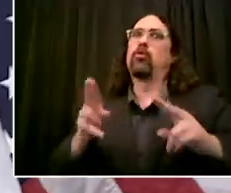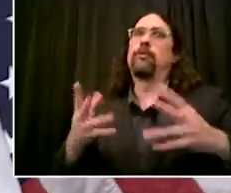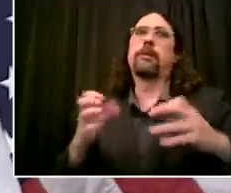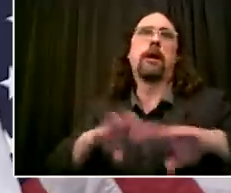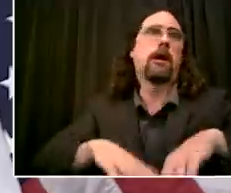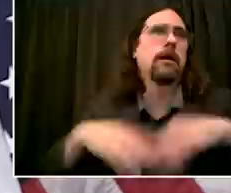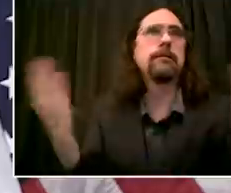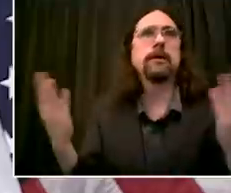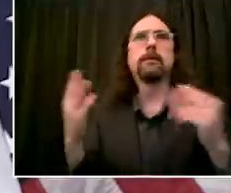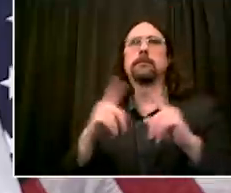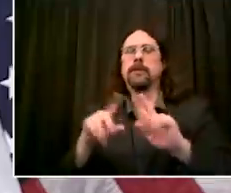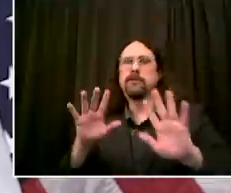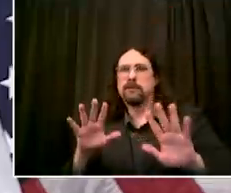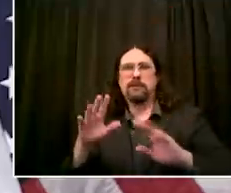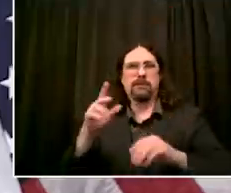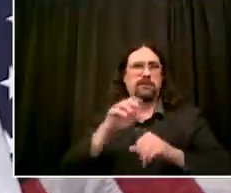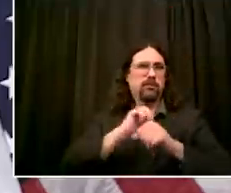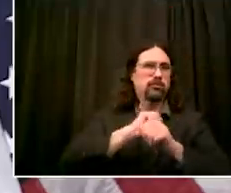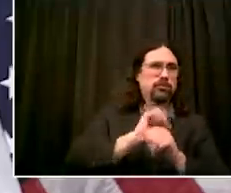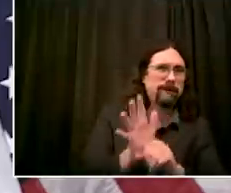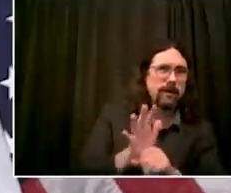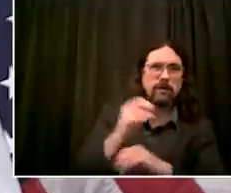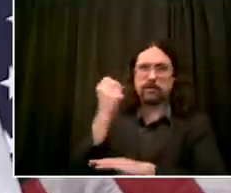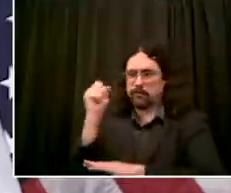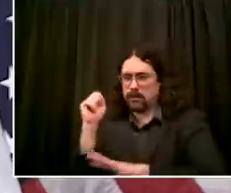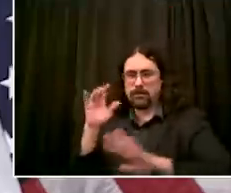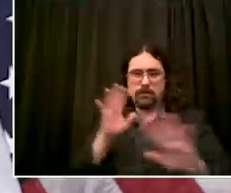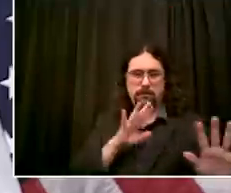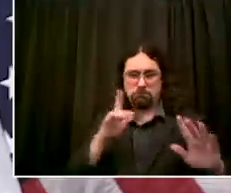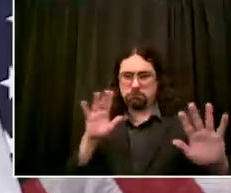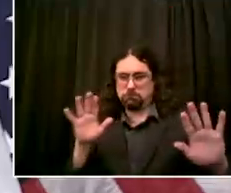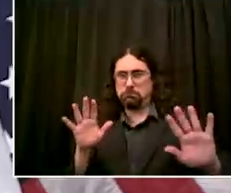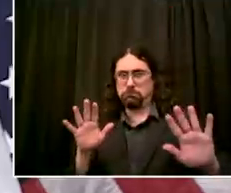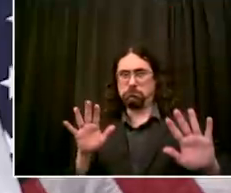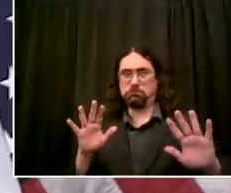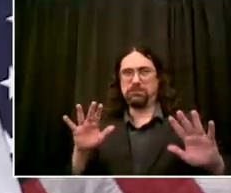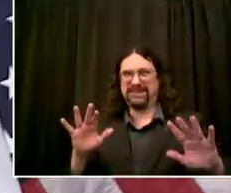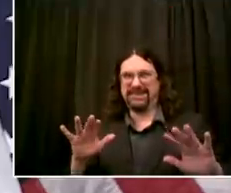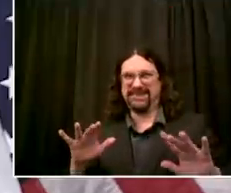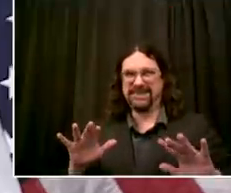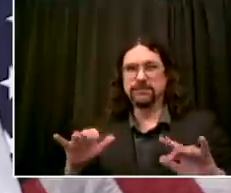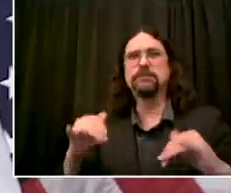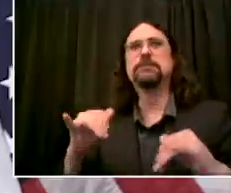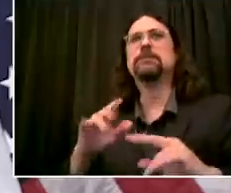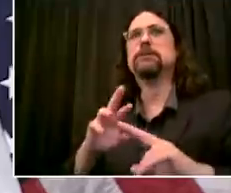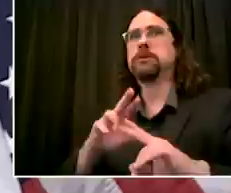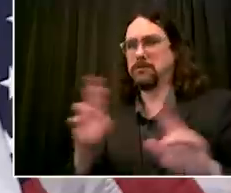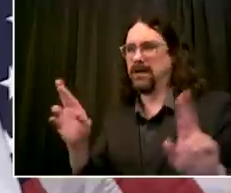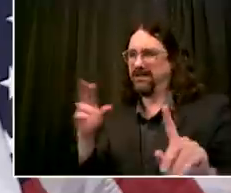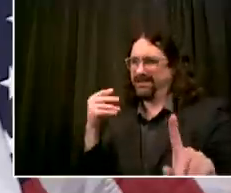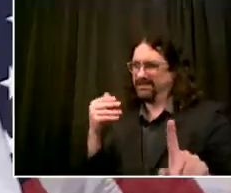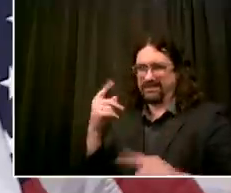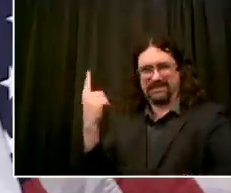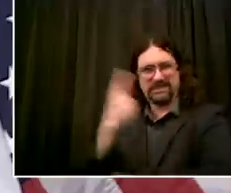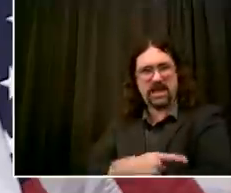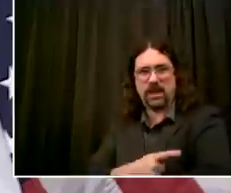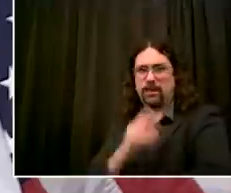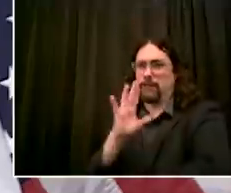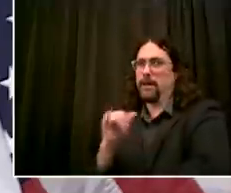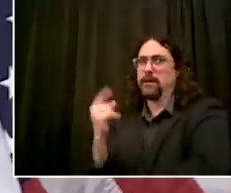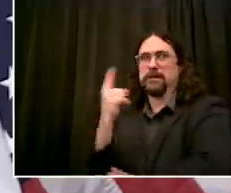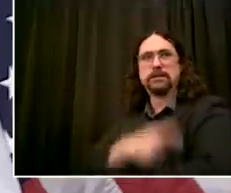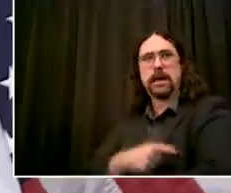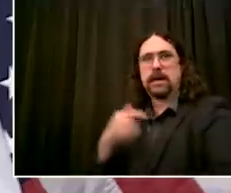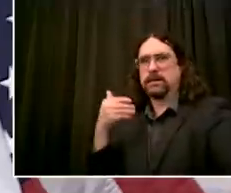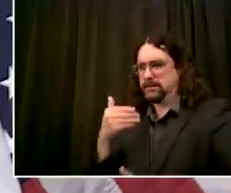now need to turn our attention to the hugely important moment coming this Monday, June 8th, where we